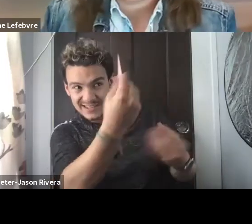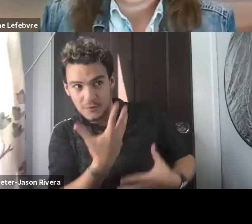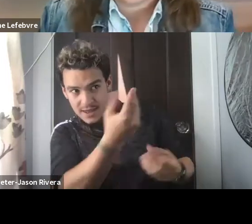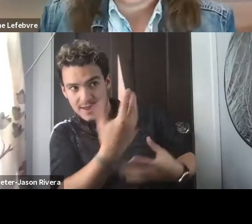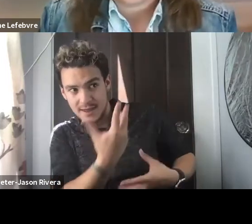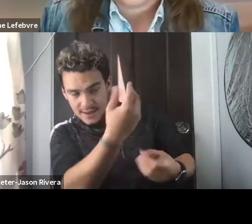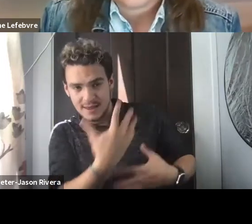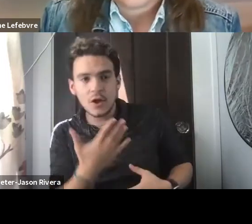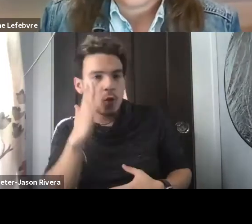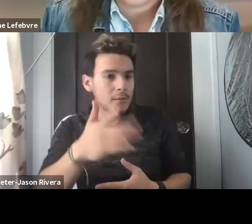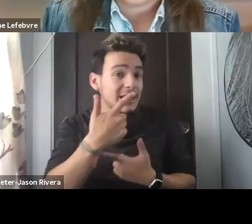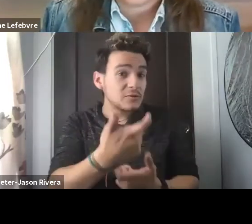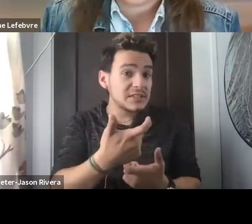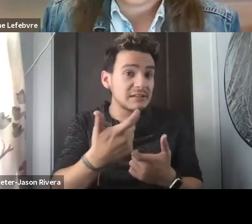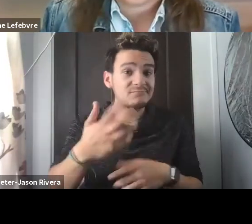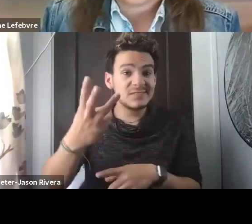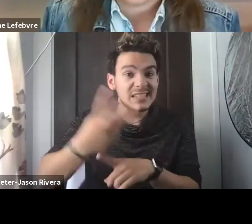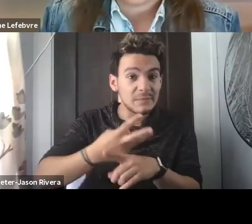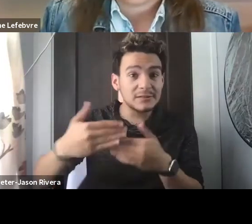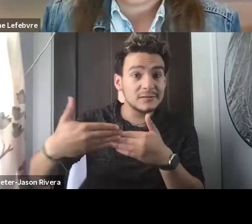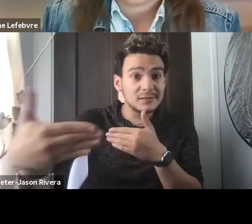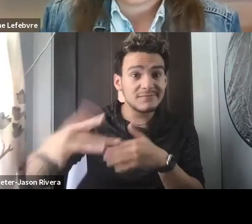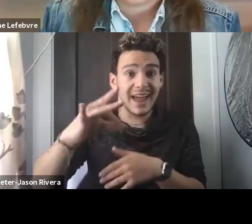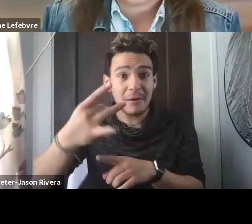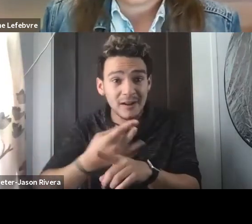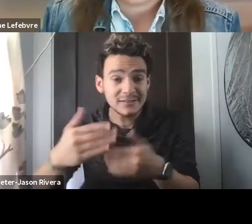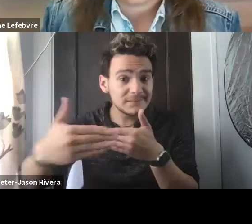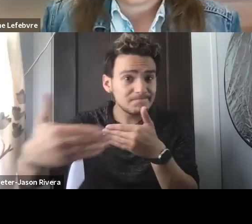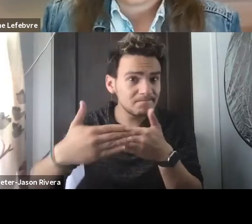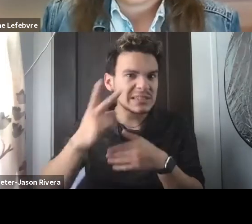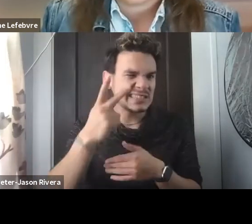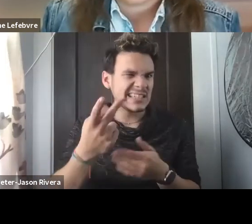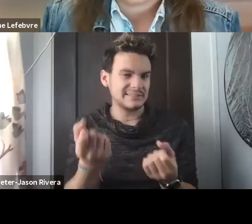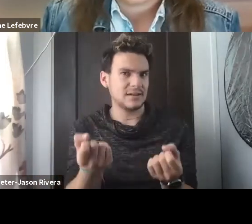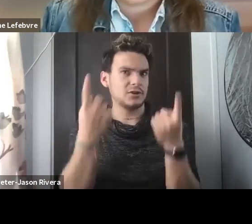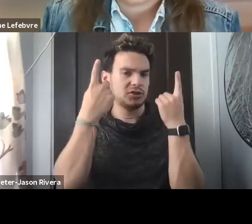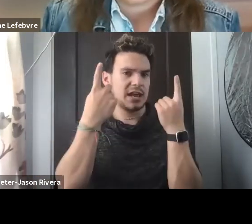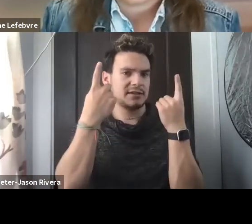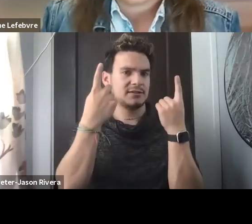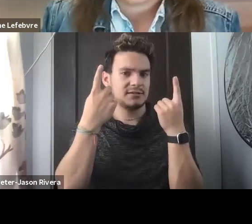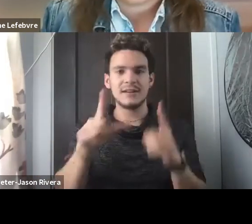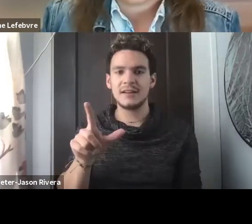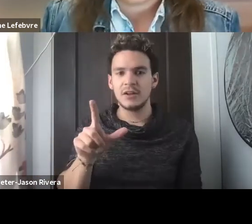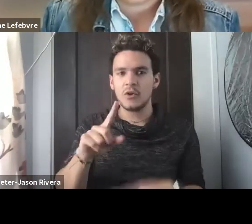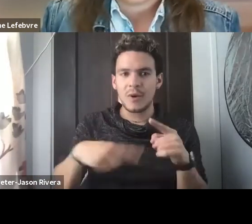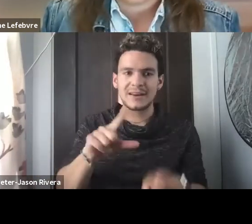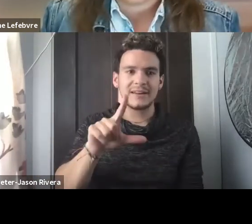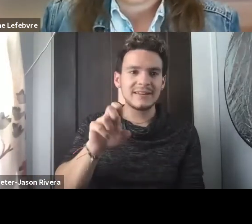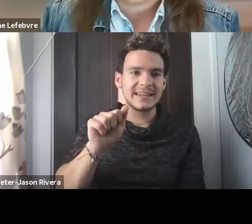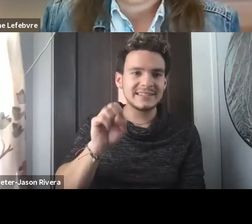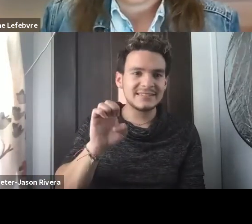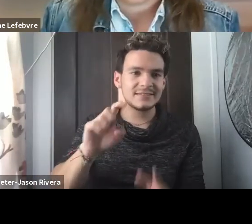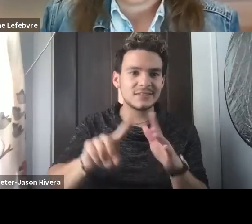interesting in the next six to 8 months to really understand when leases start to come up